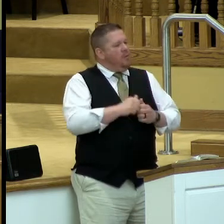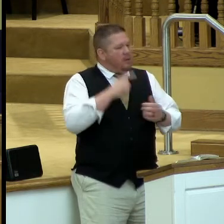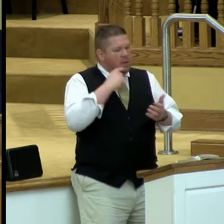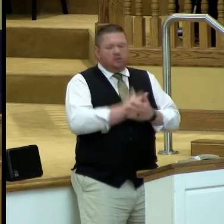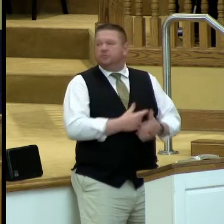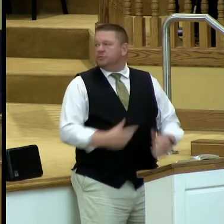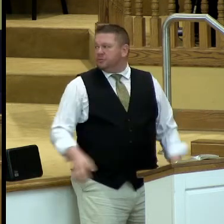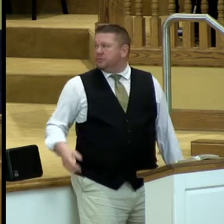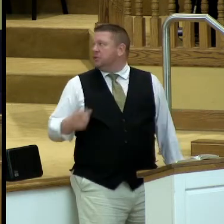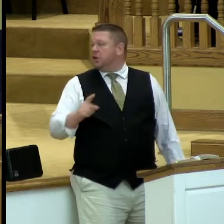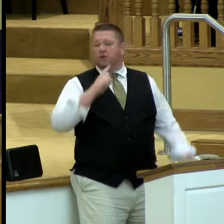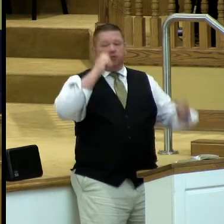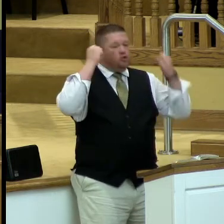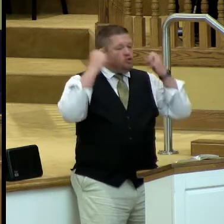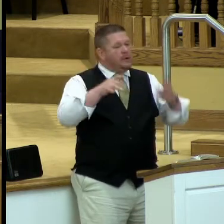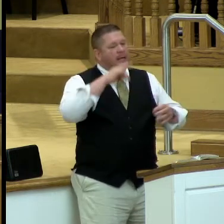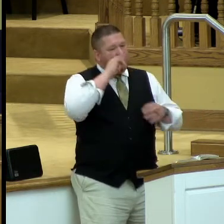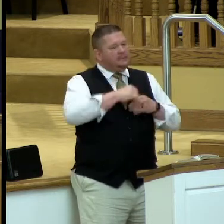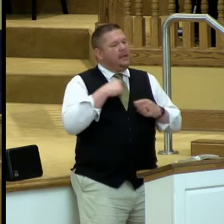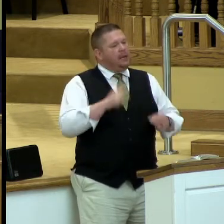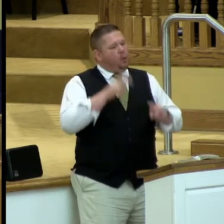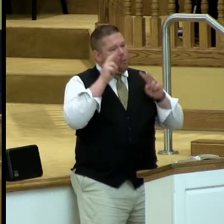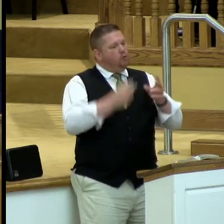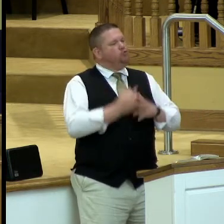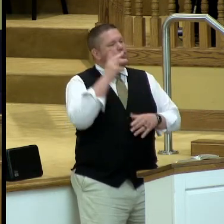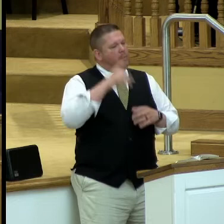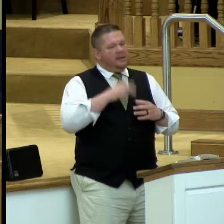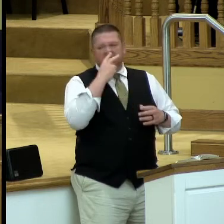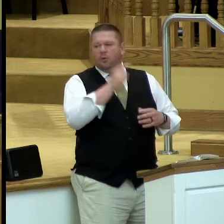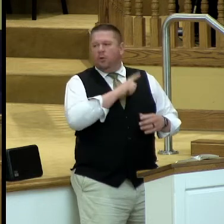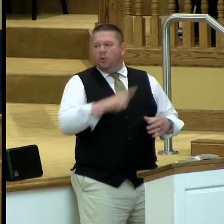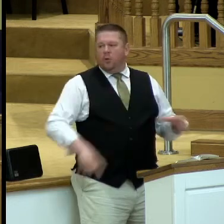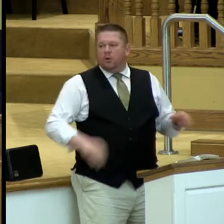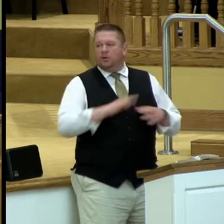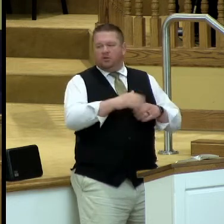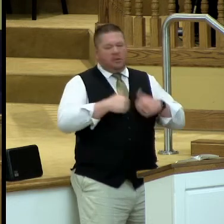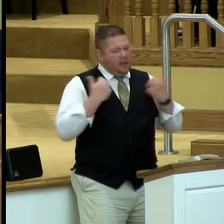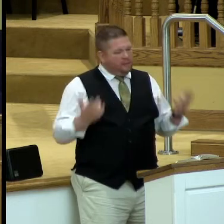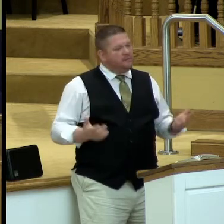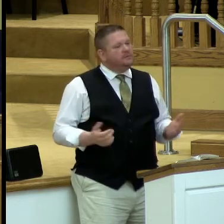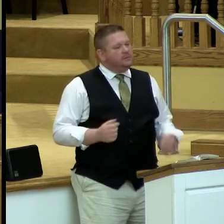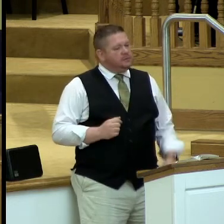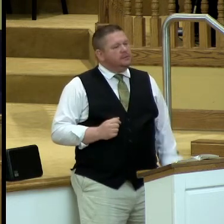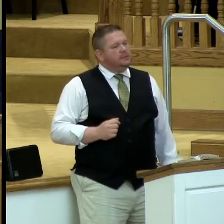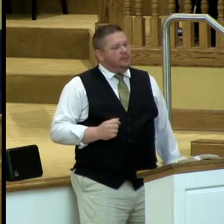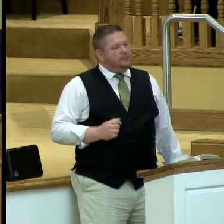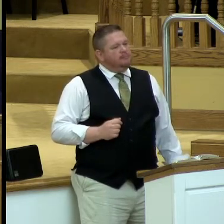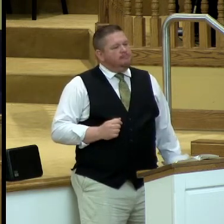gospel. There's too many kids that I need to watch grow up and see what the Lord does in their lives.